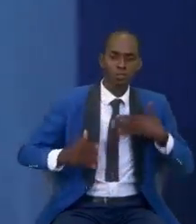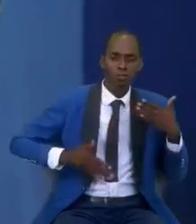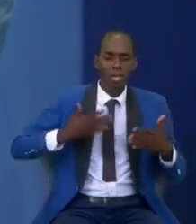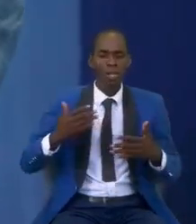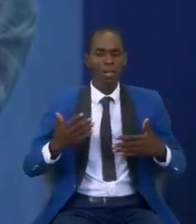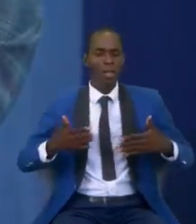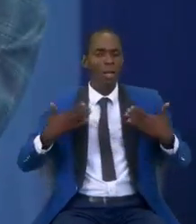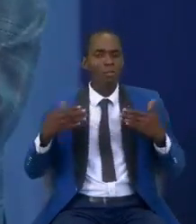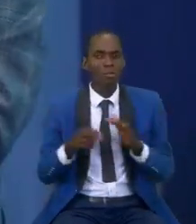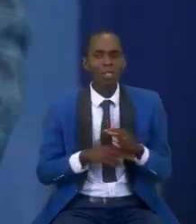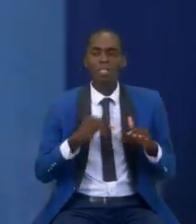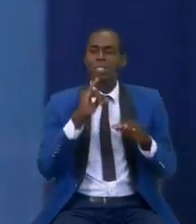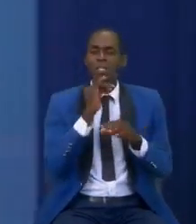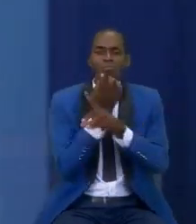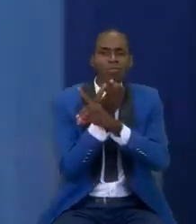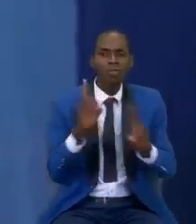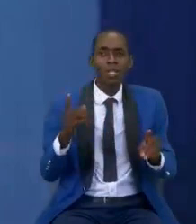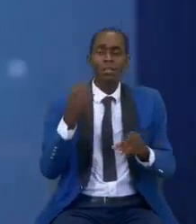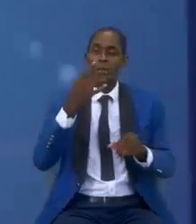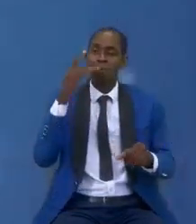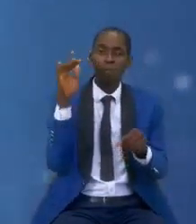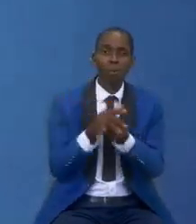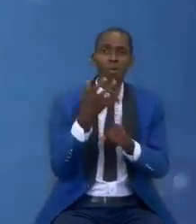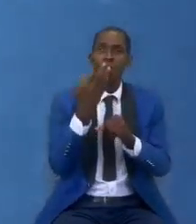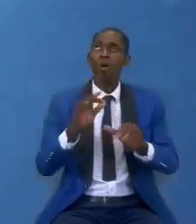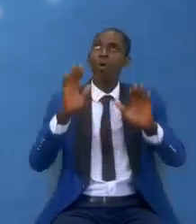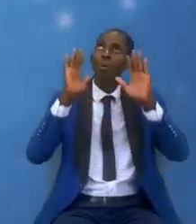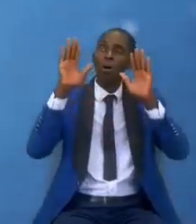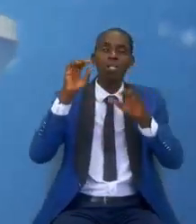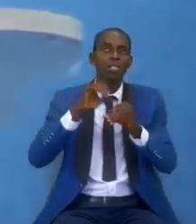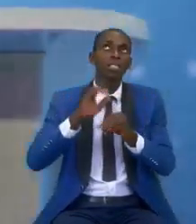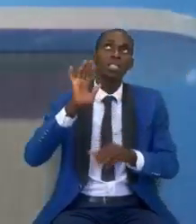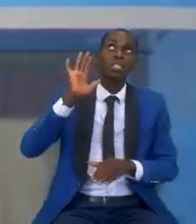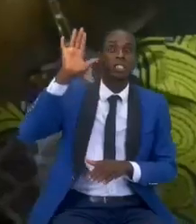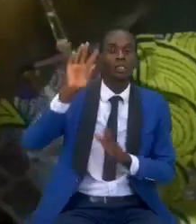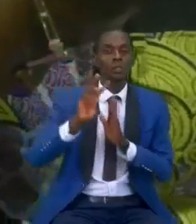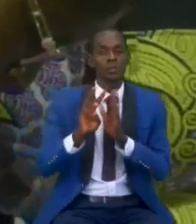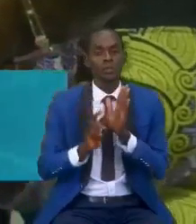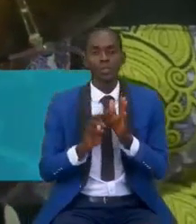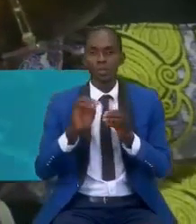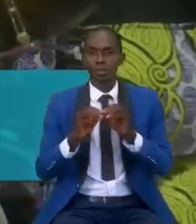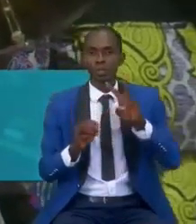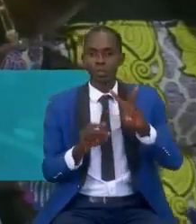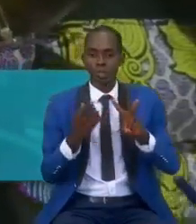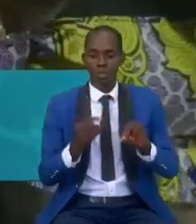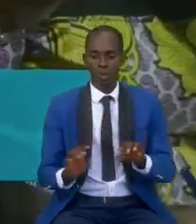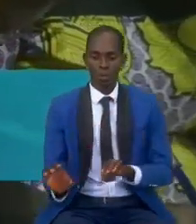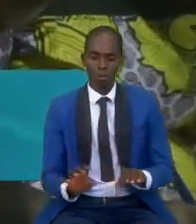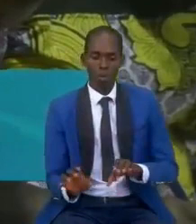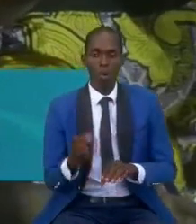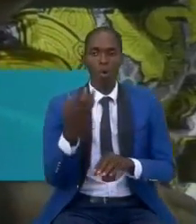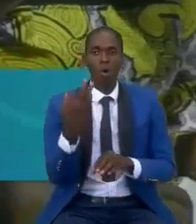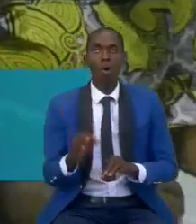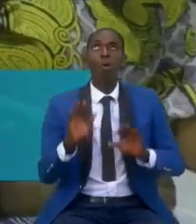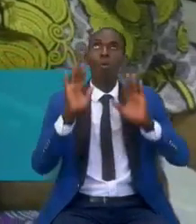his will. Number two, the performance of wonders through his word. The